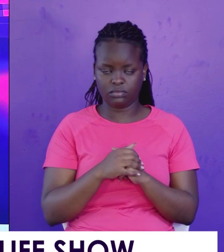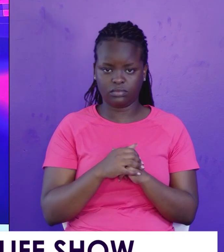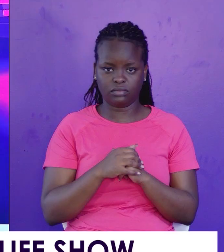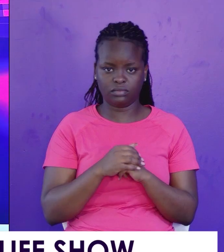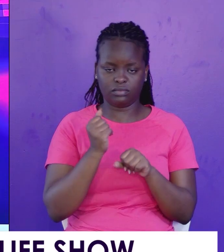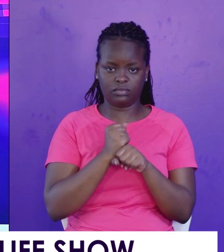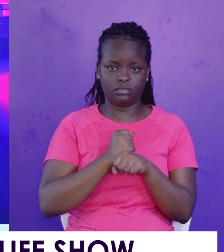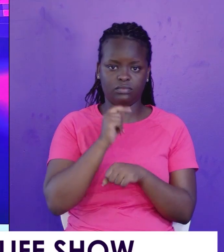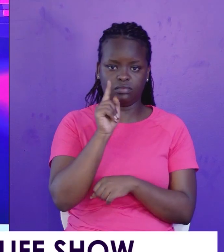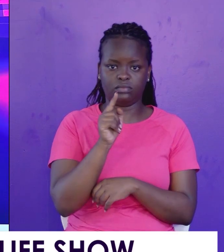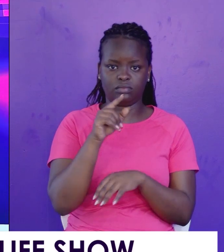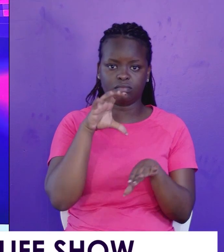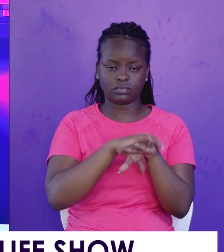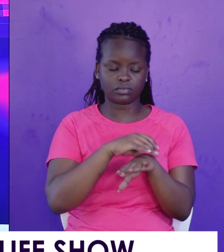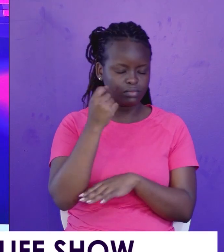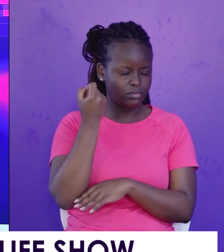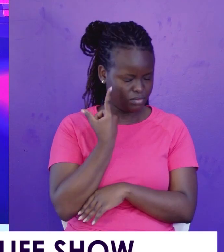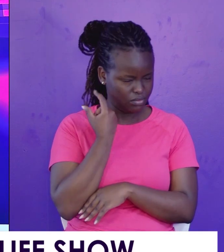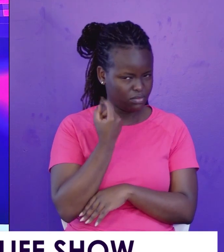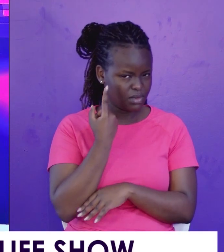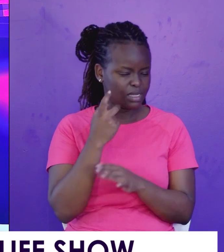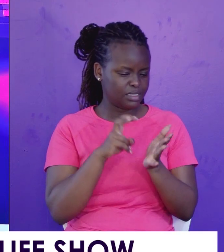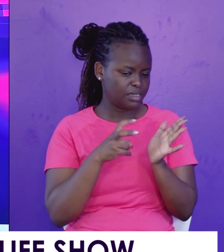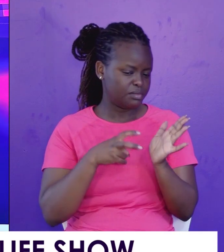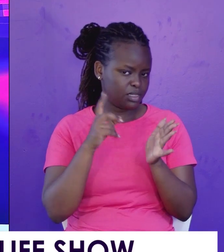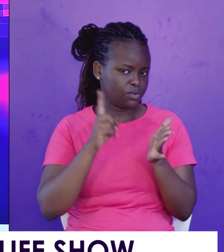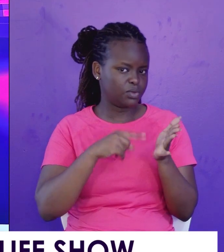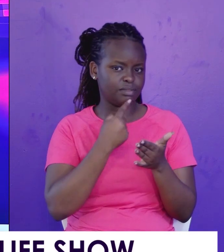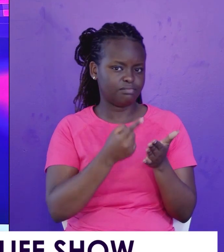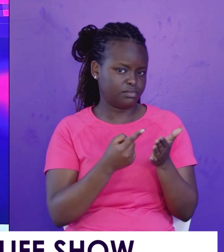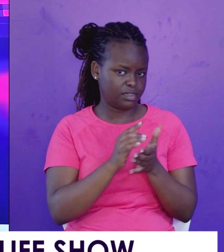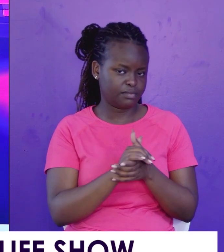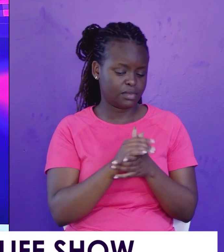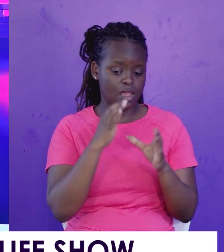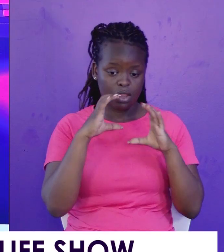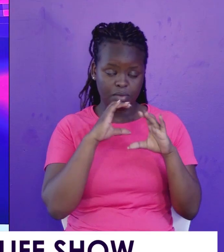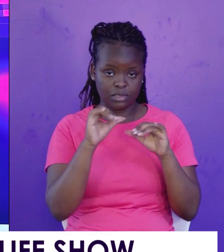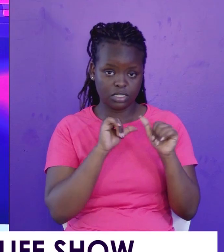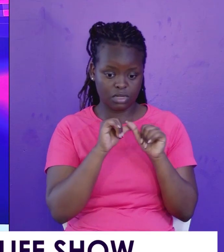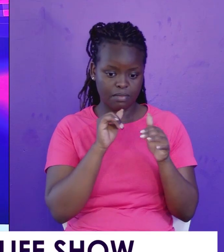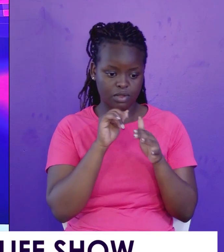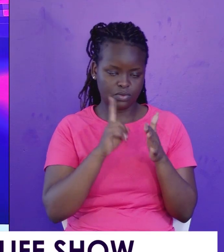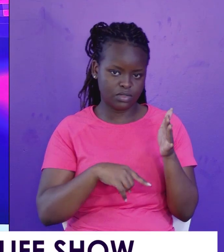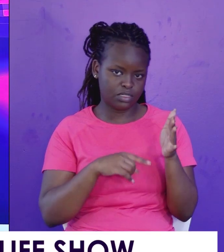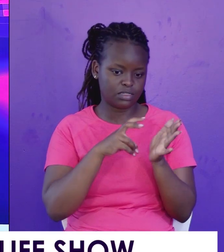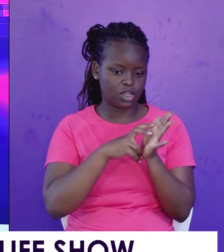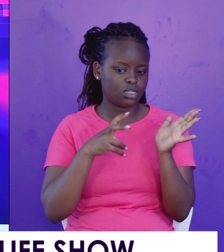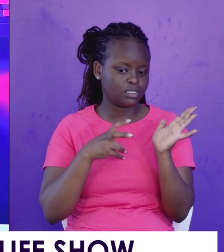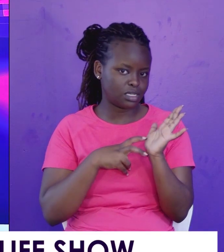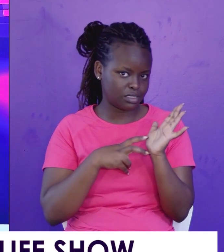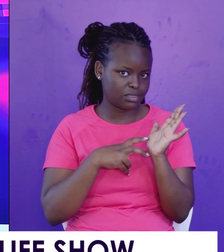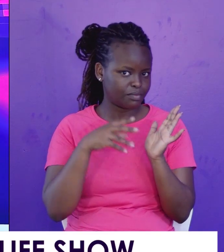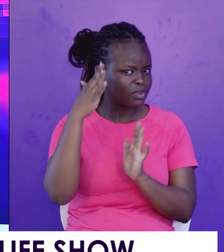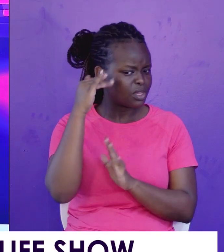makes you get the context of what is being said. You know, communication is also about the context of it. Okay. Why are